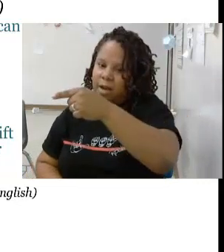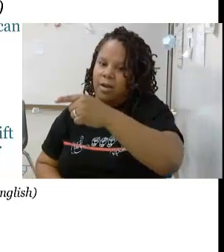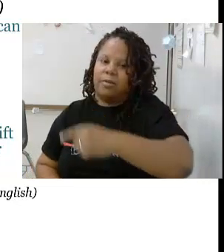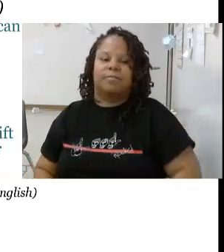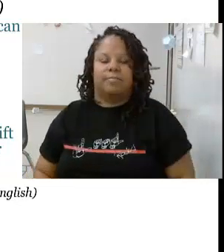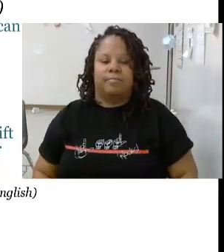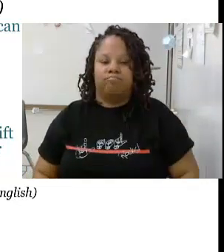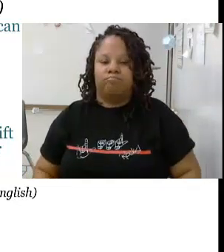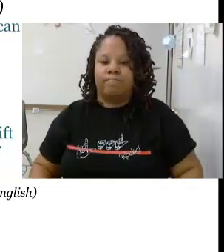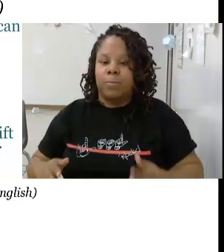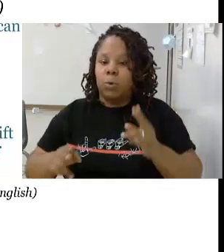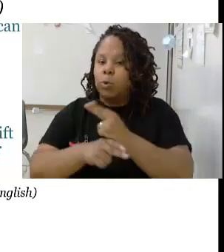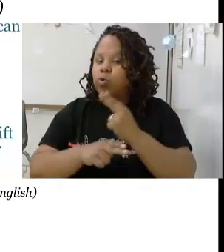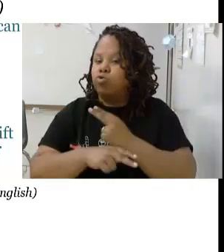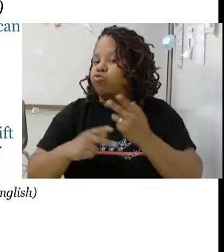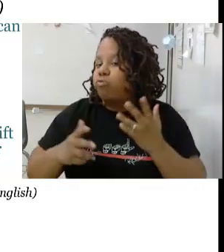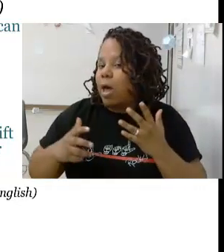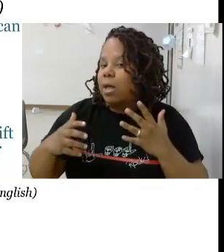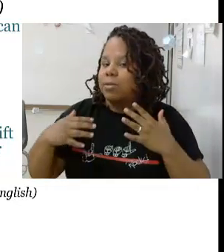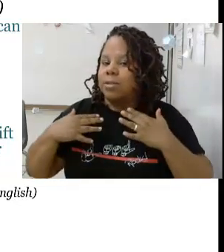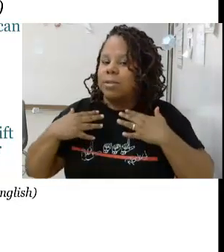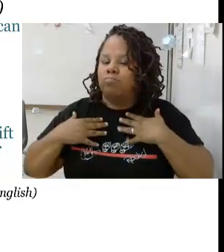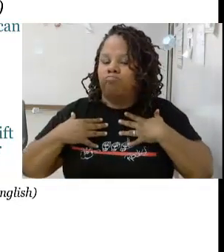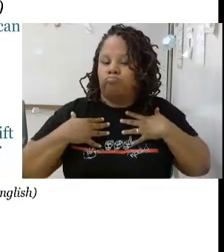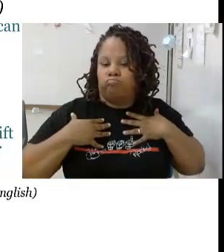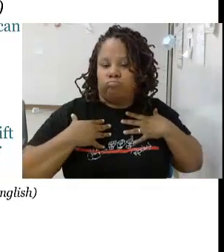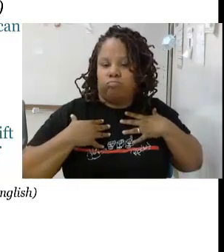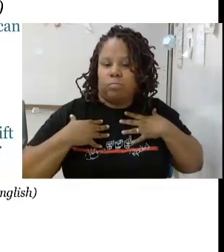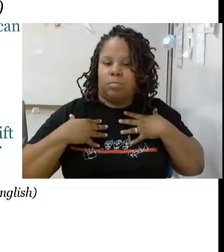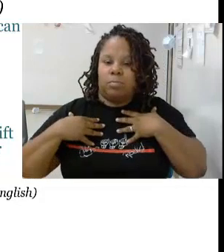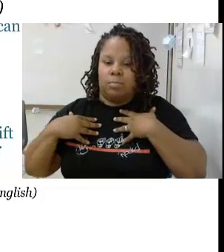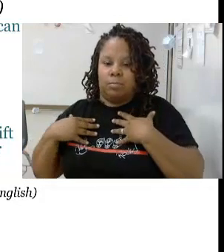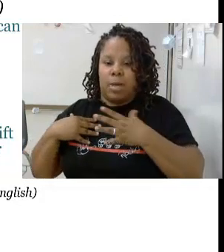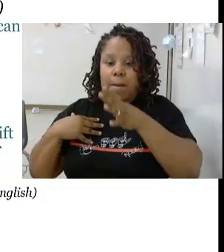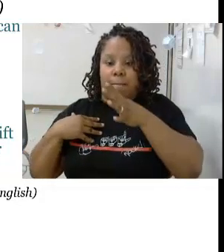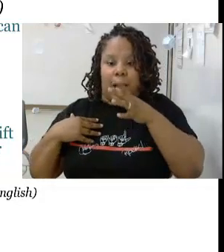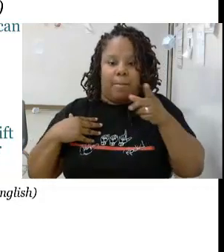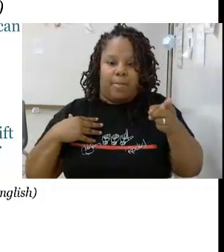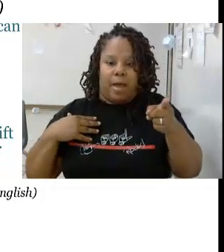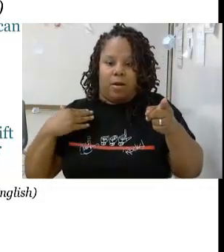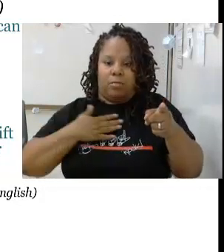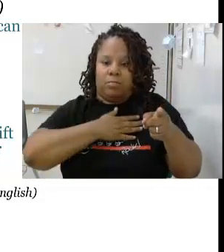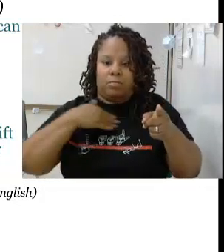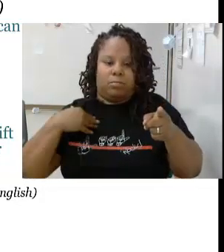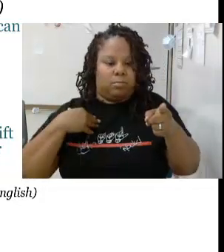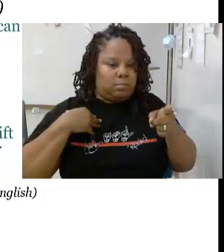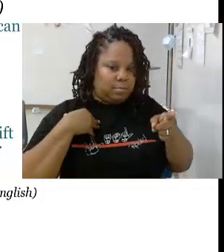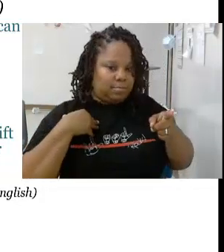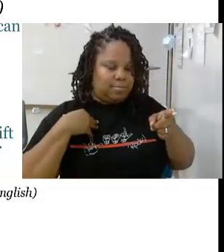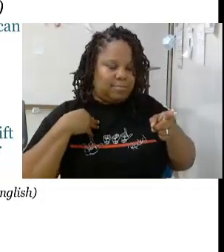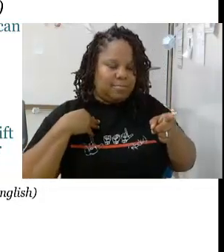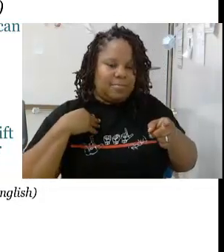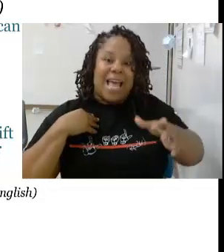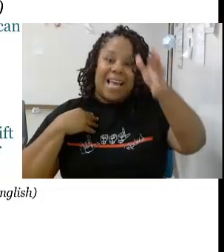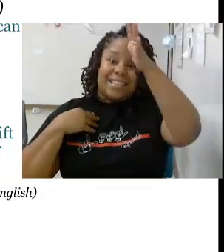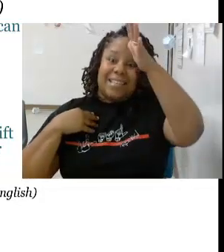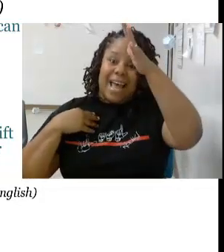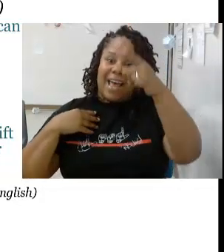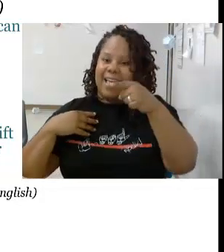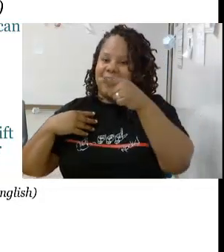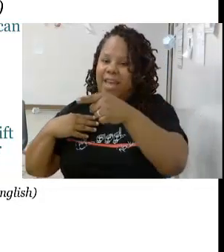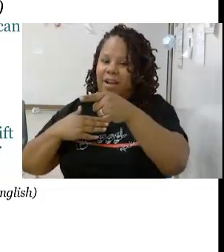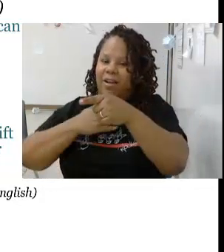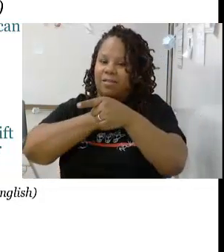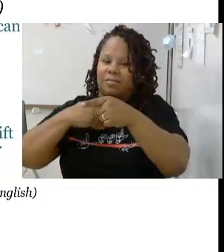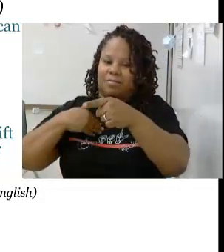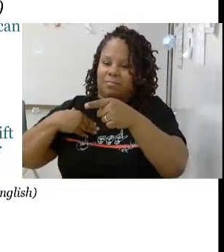is facing where your mom is, and sign America. And then when you're referring to your father, shoulder shift to where you've talked about your father,